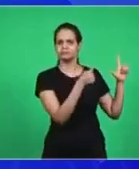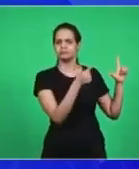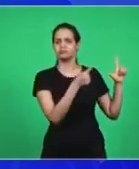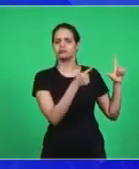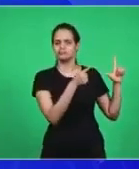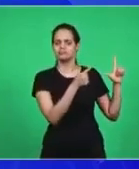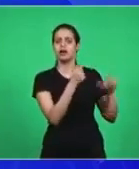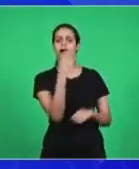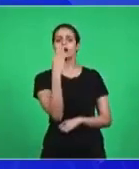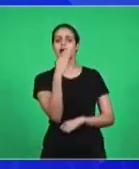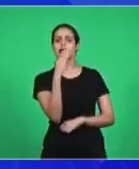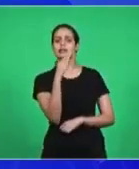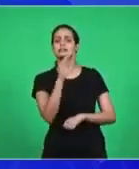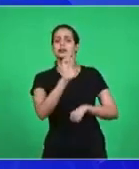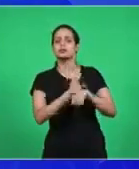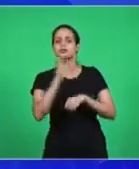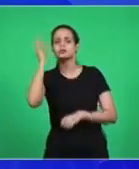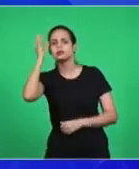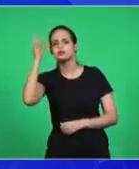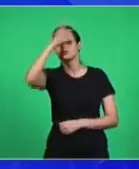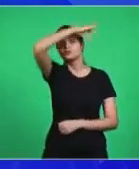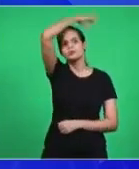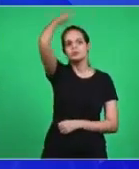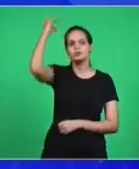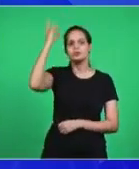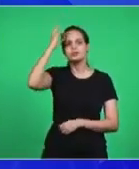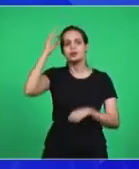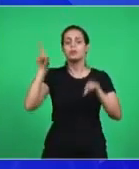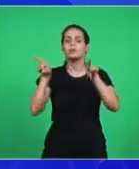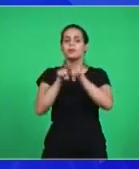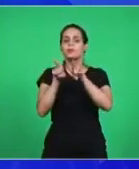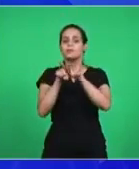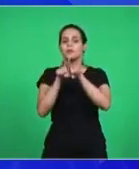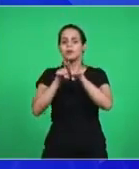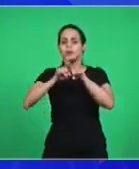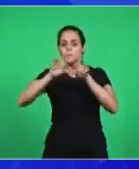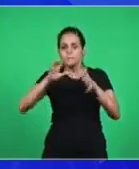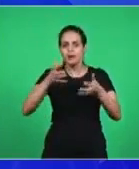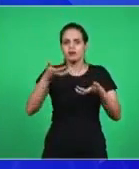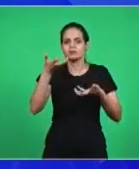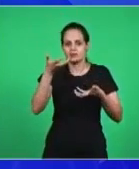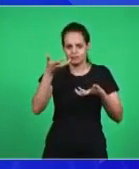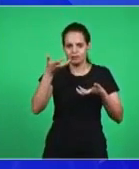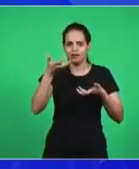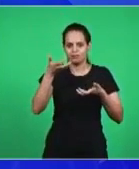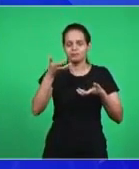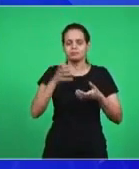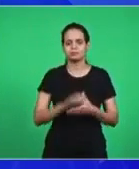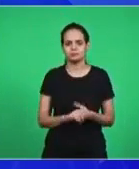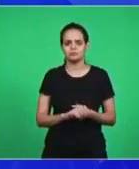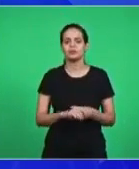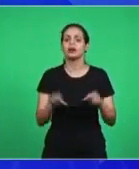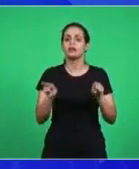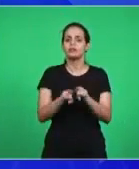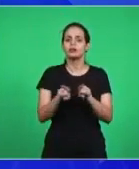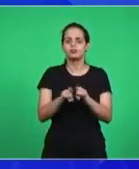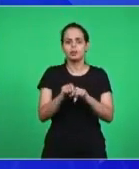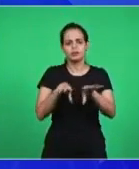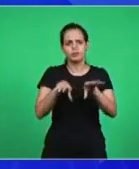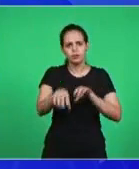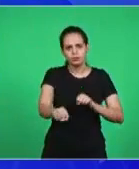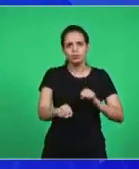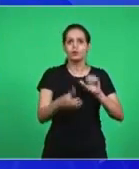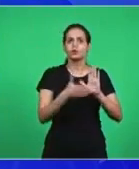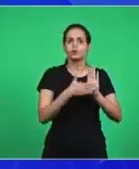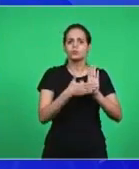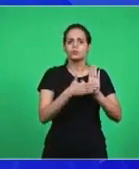We also have a church with Sita Maris Caristica Espírito Santo, another in Brazil, and a graduation for the